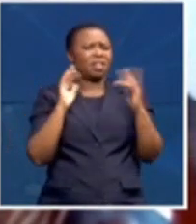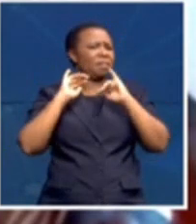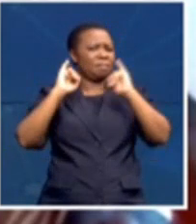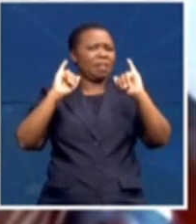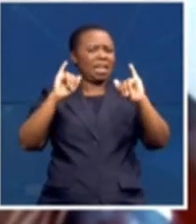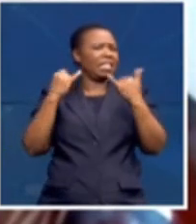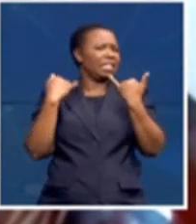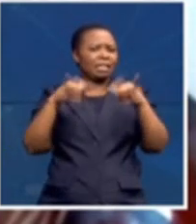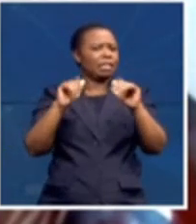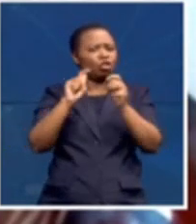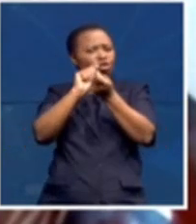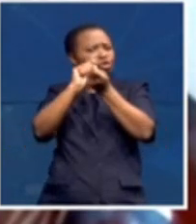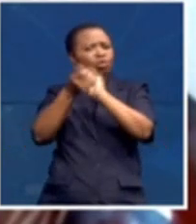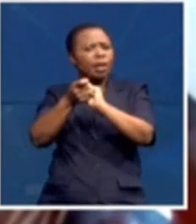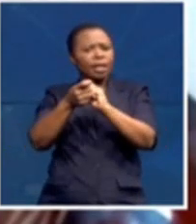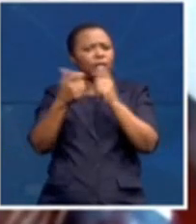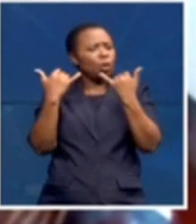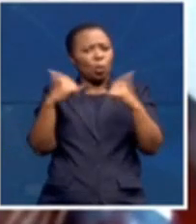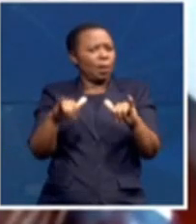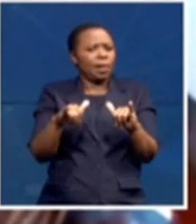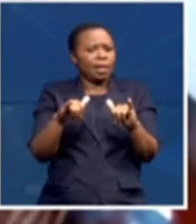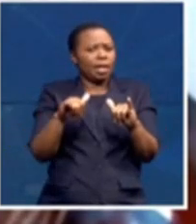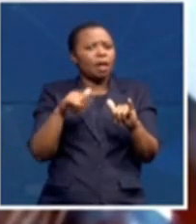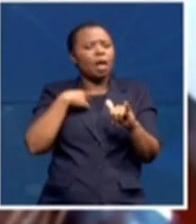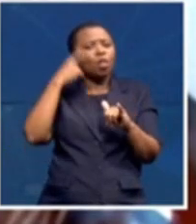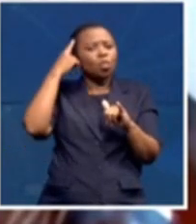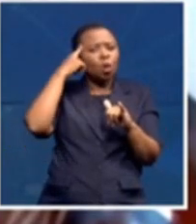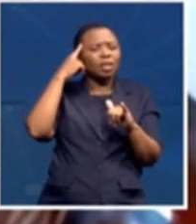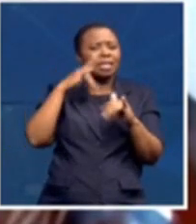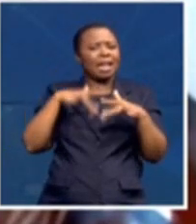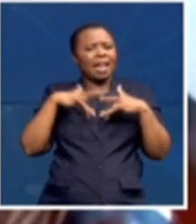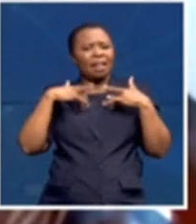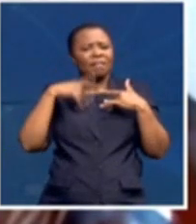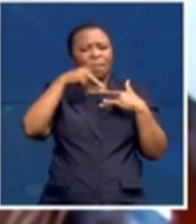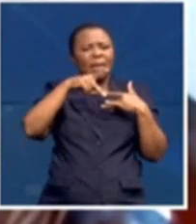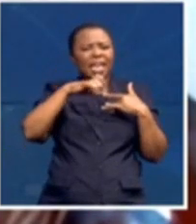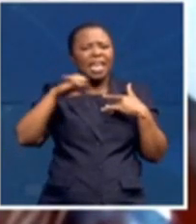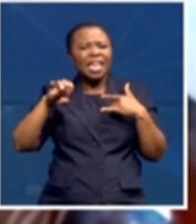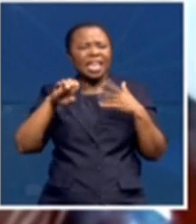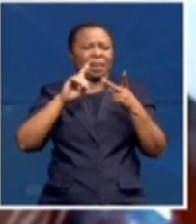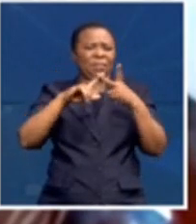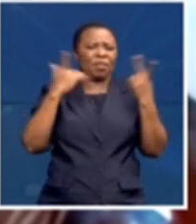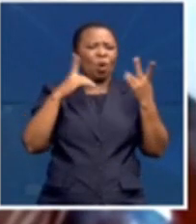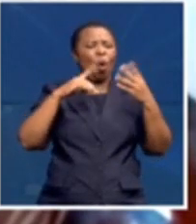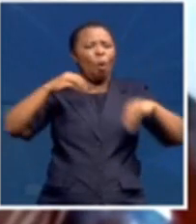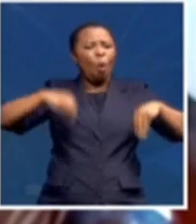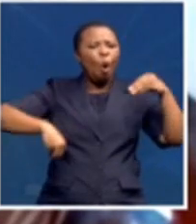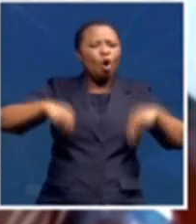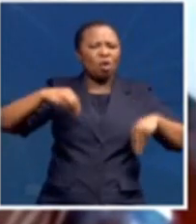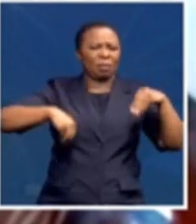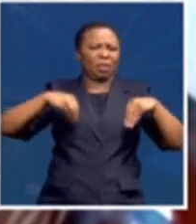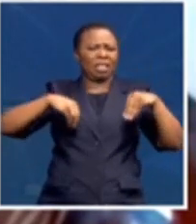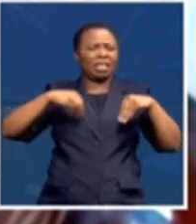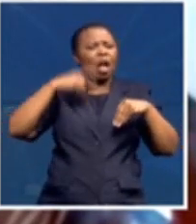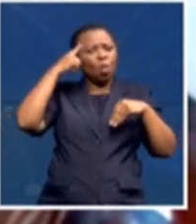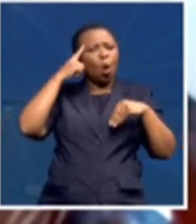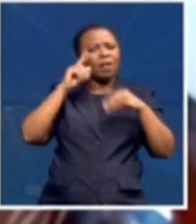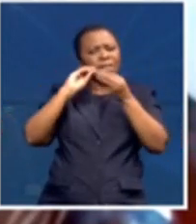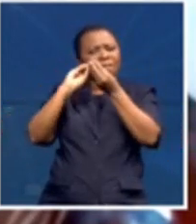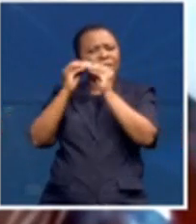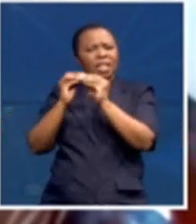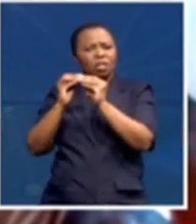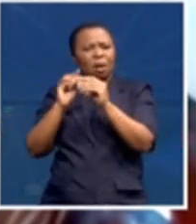after the PPE corruption scandal, things would be set right, but we just get more and more scandal. And I mean, it's